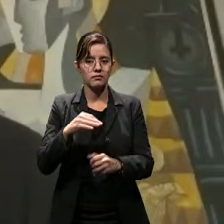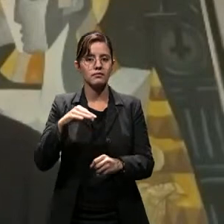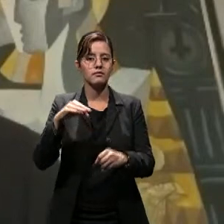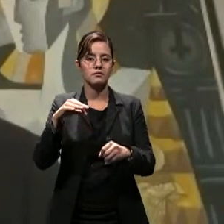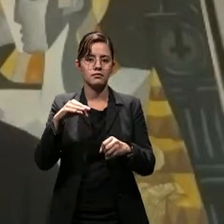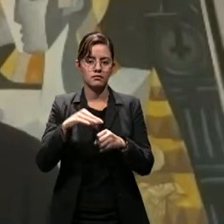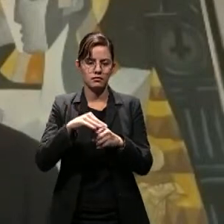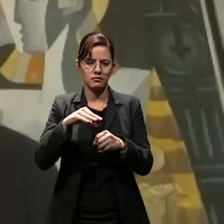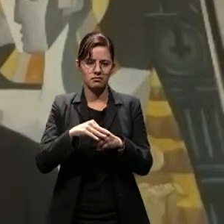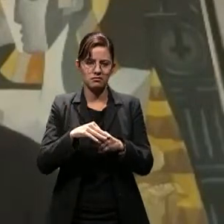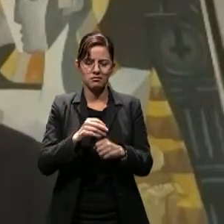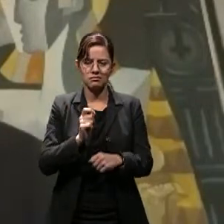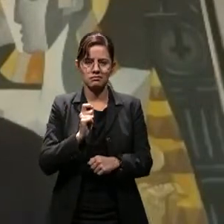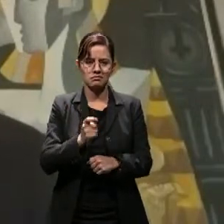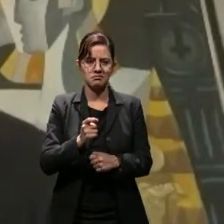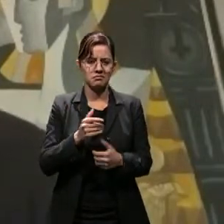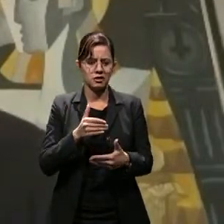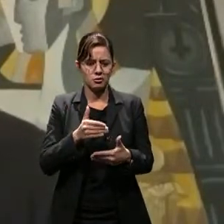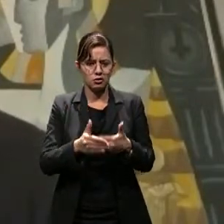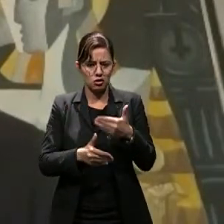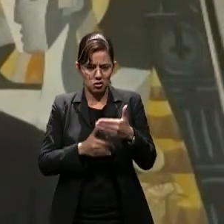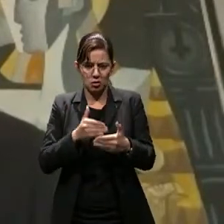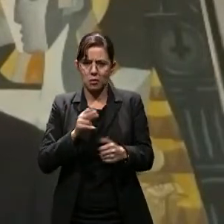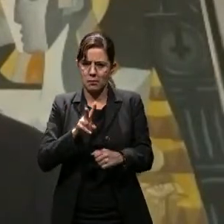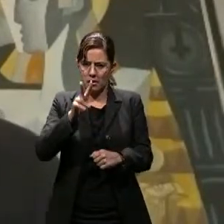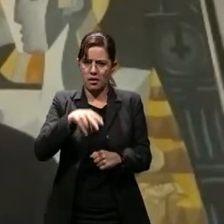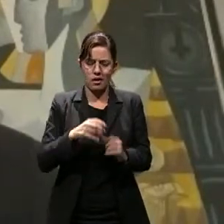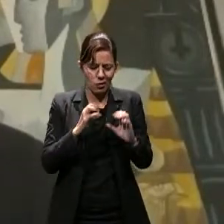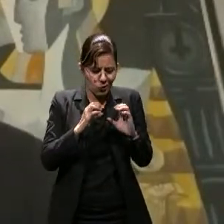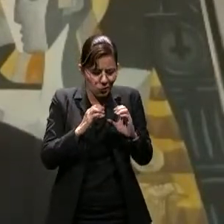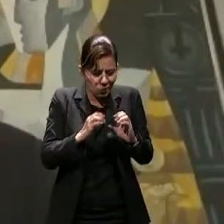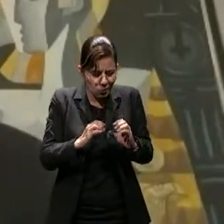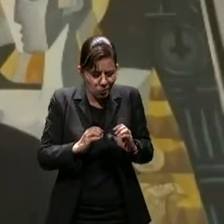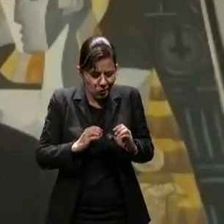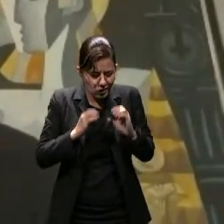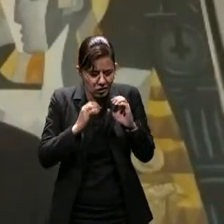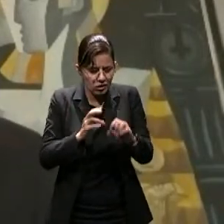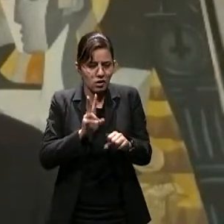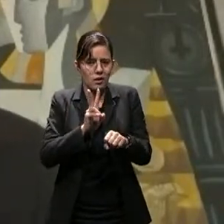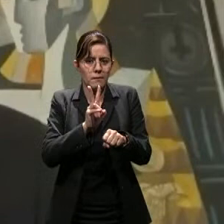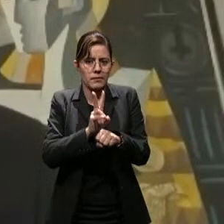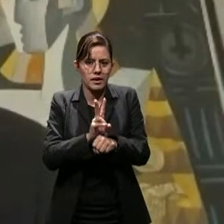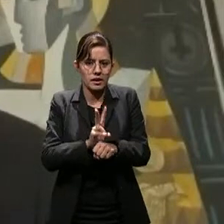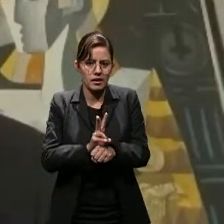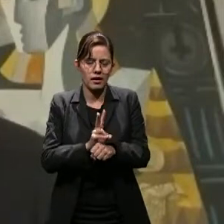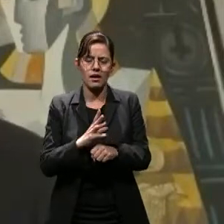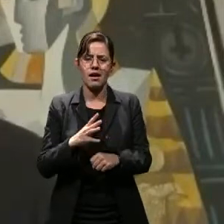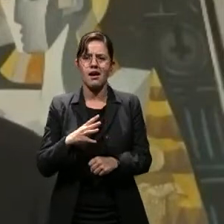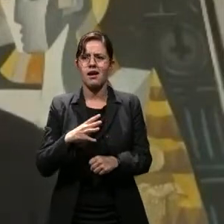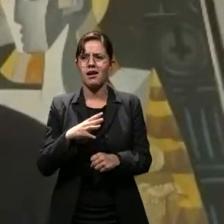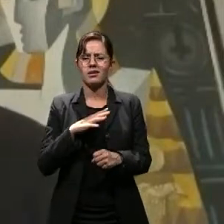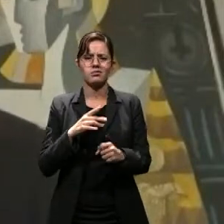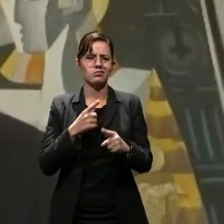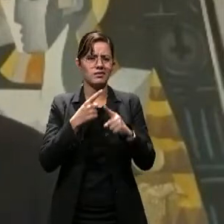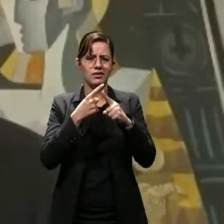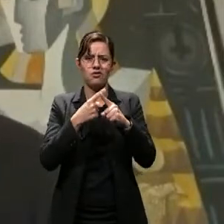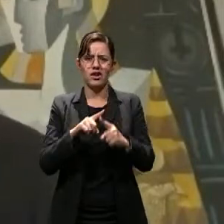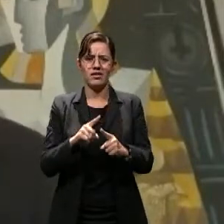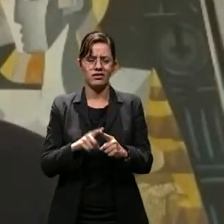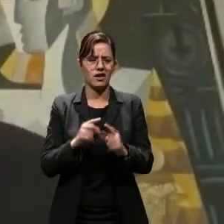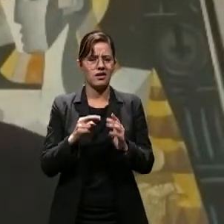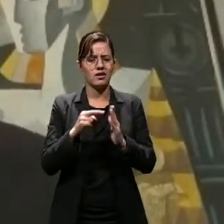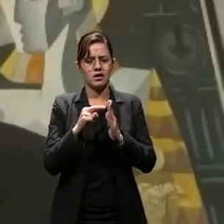processes are very, very thorough processes that